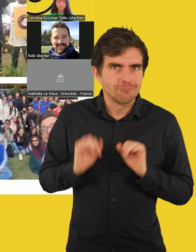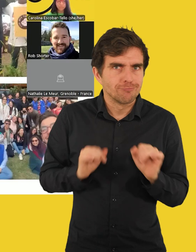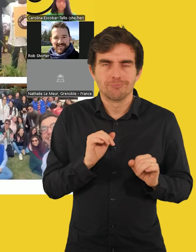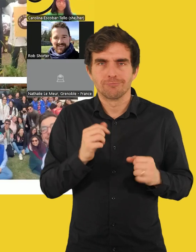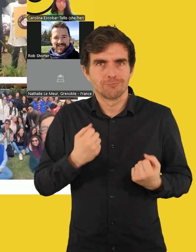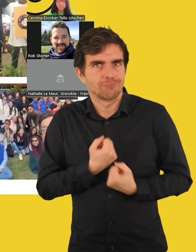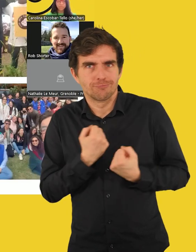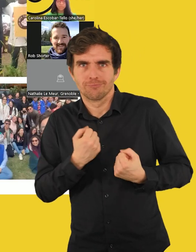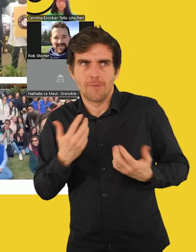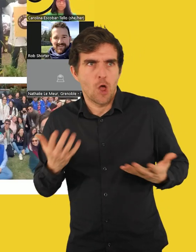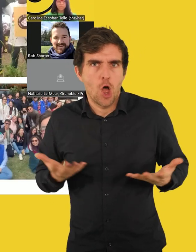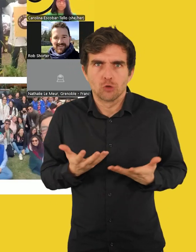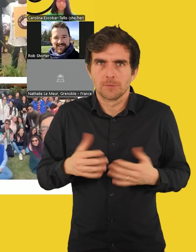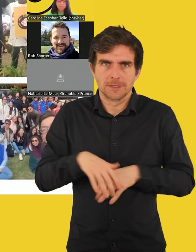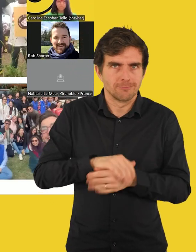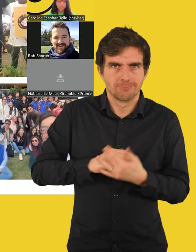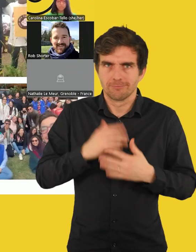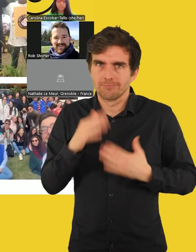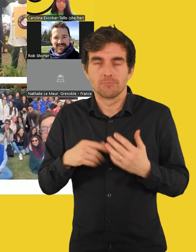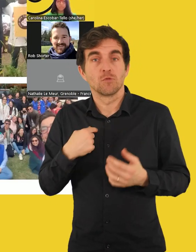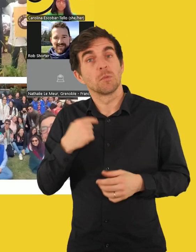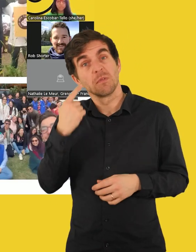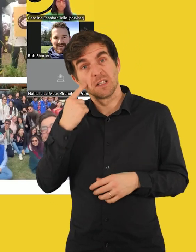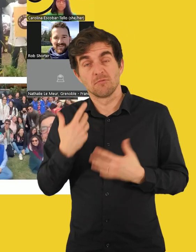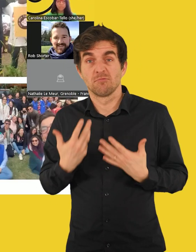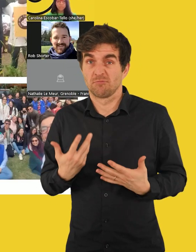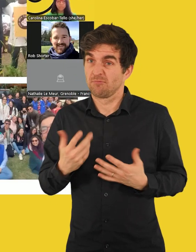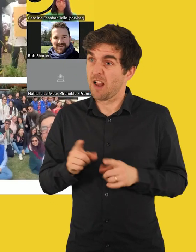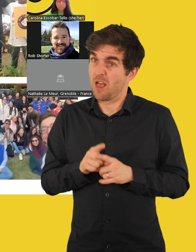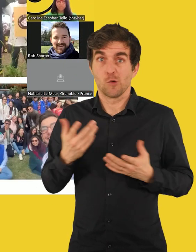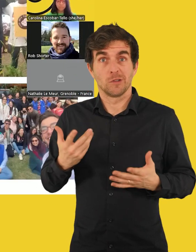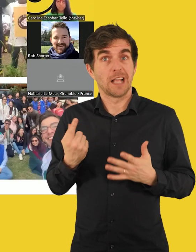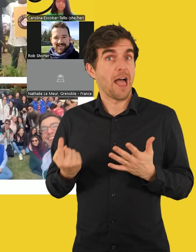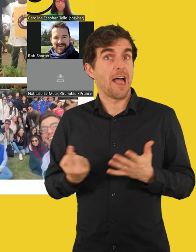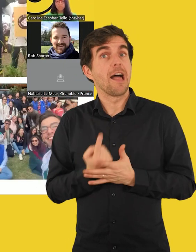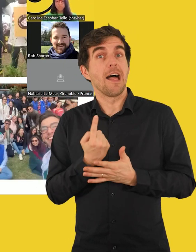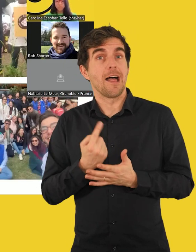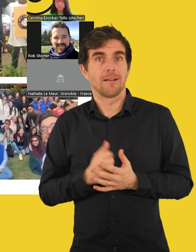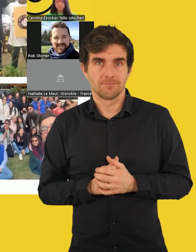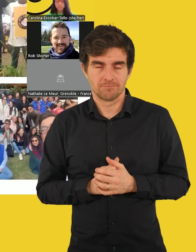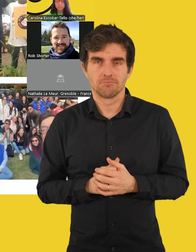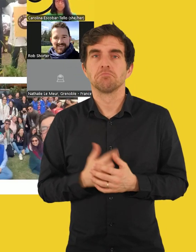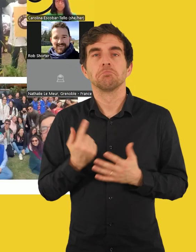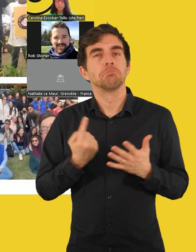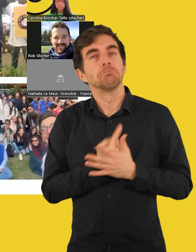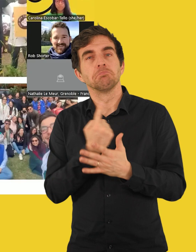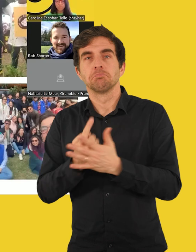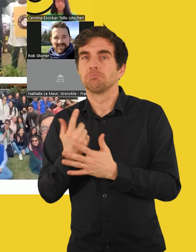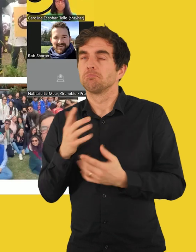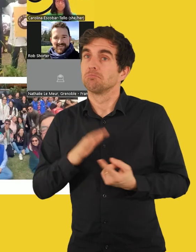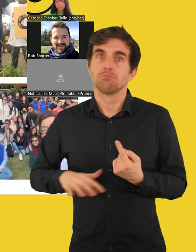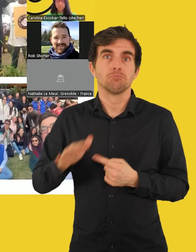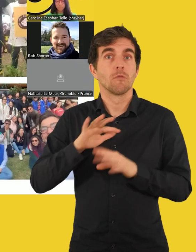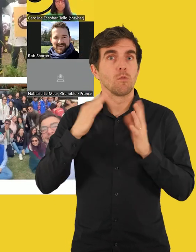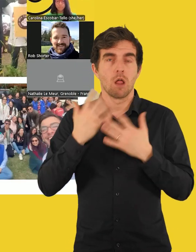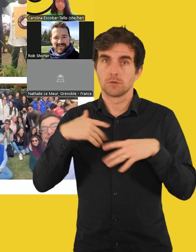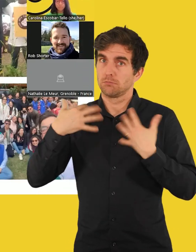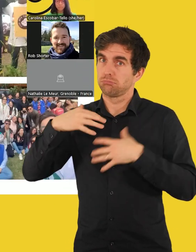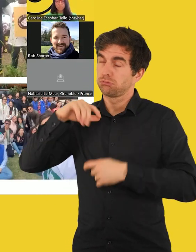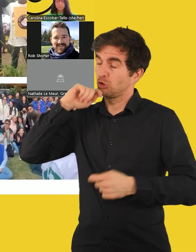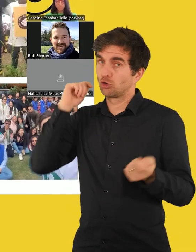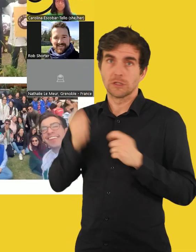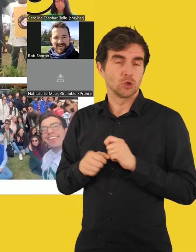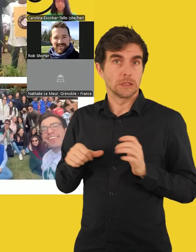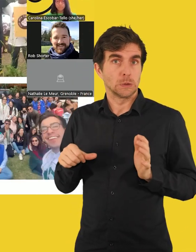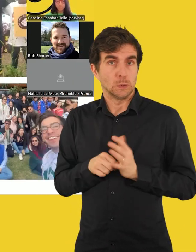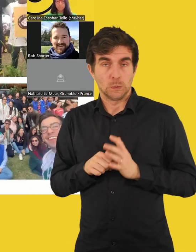on giving each other inspiration and energy and encouragement. For me, again, on a day like today, in these times